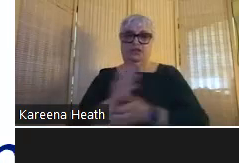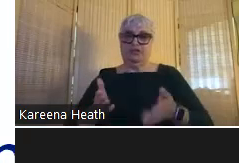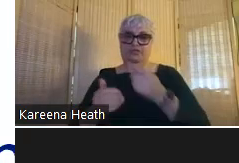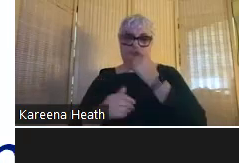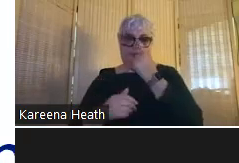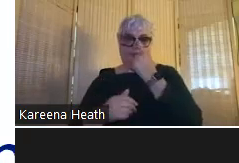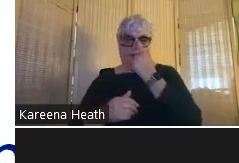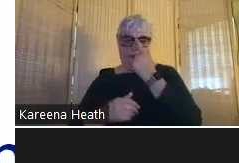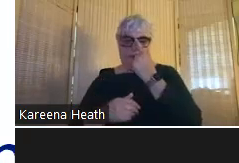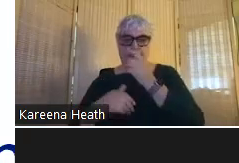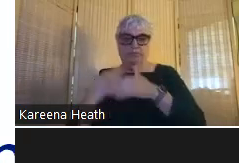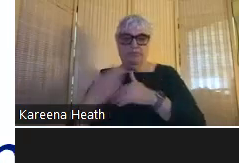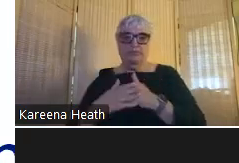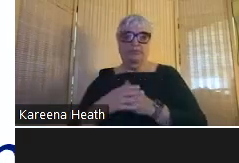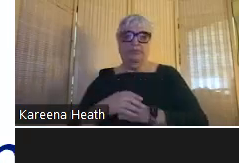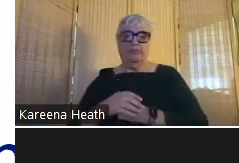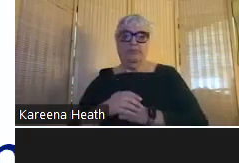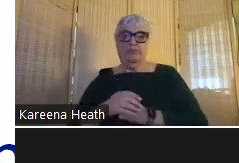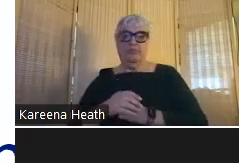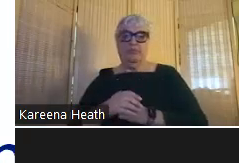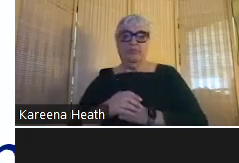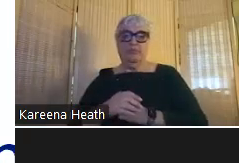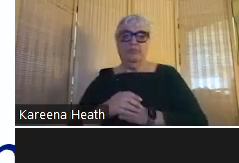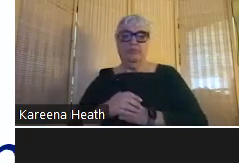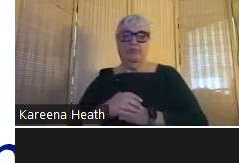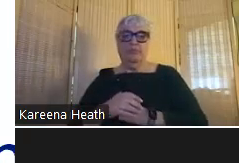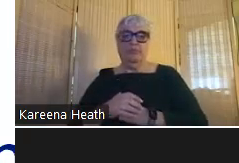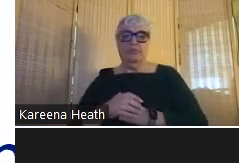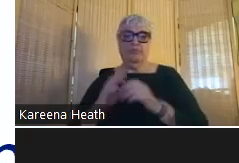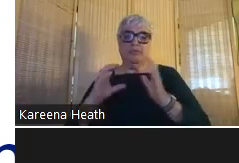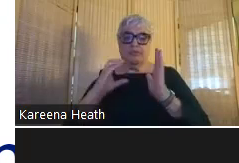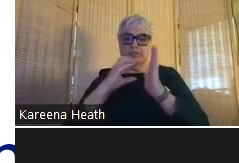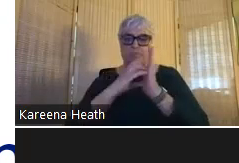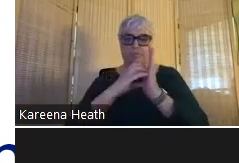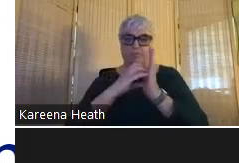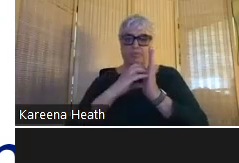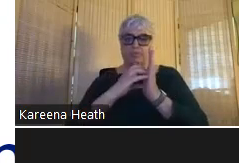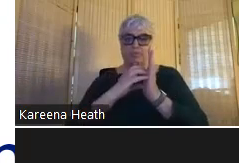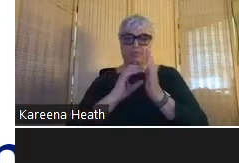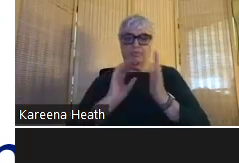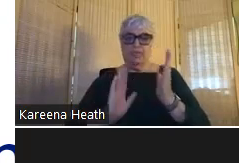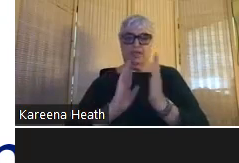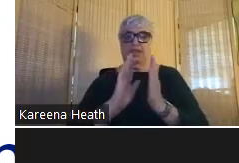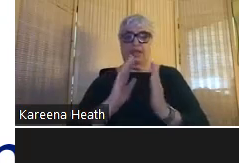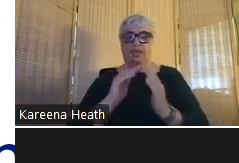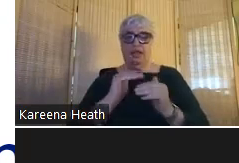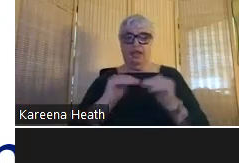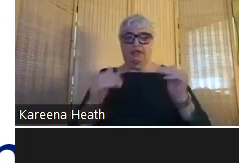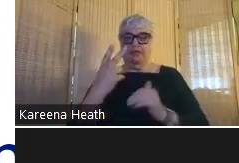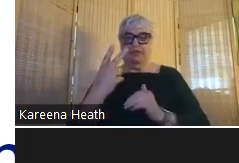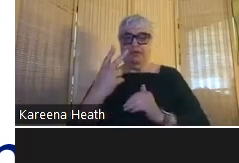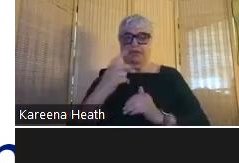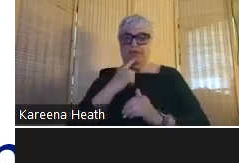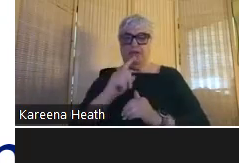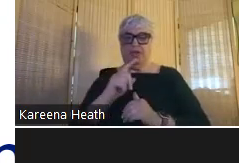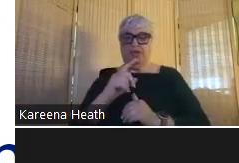please. So the section that addresses level 2 homes is really brief.